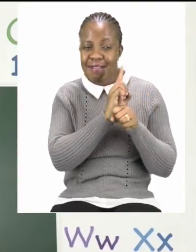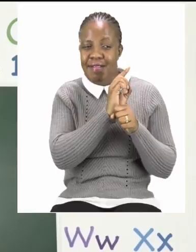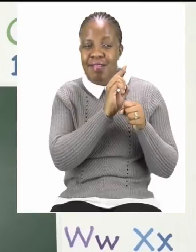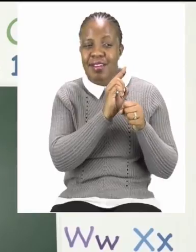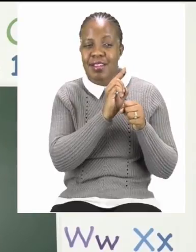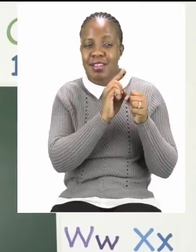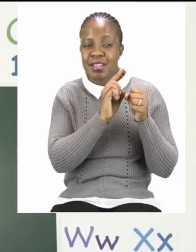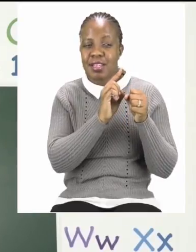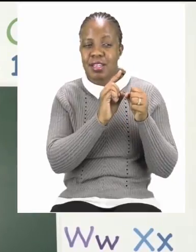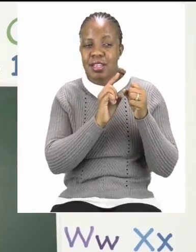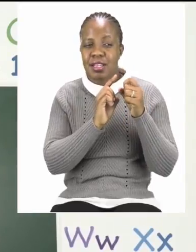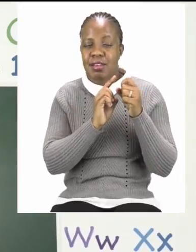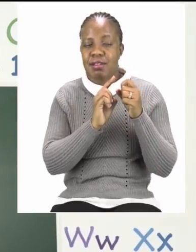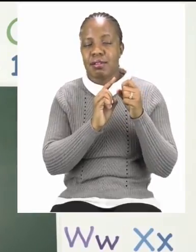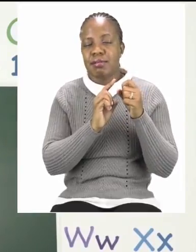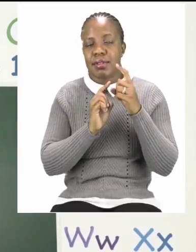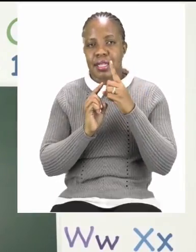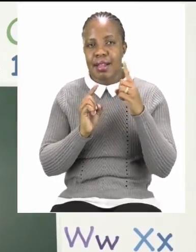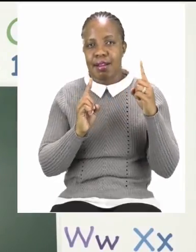say 11,